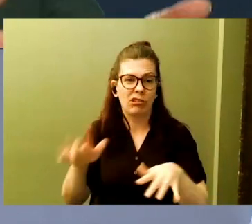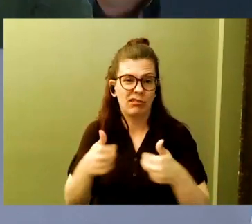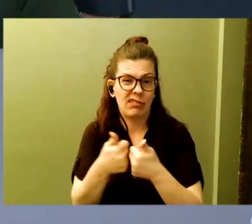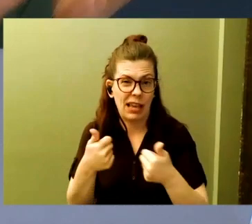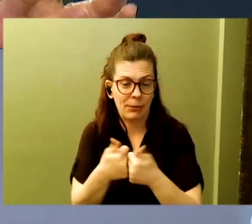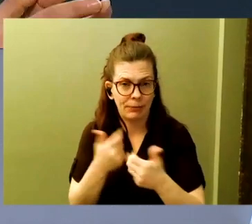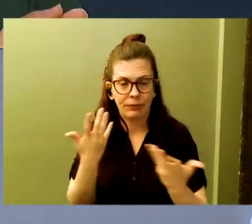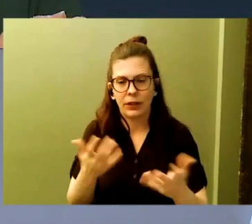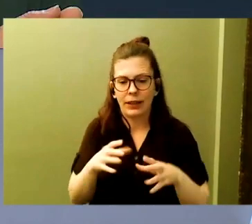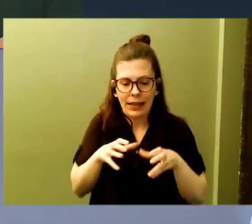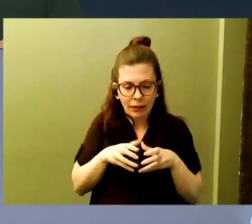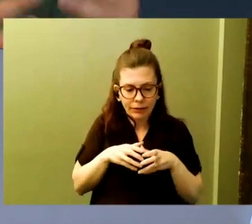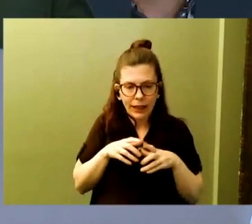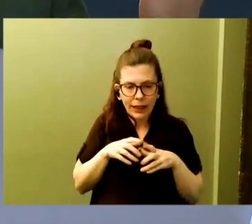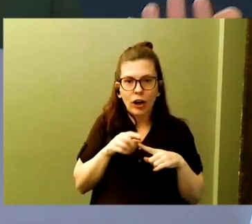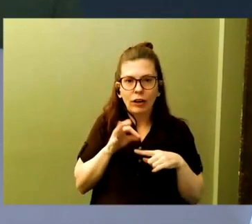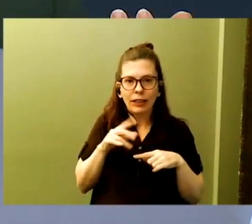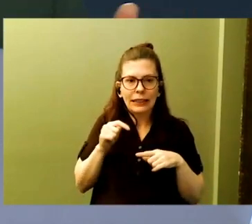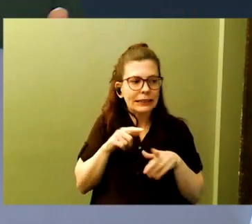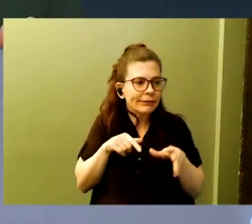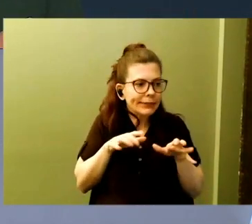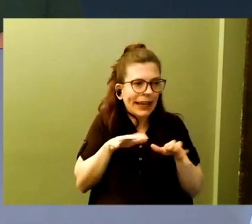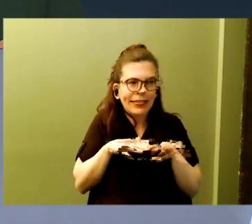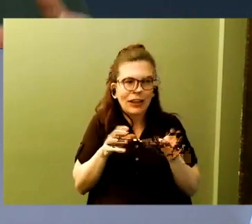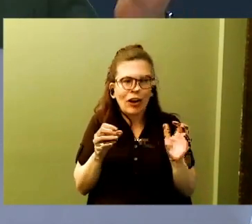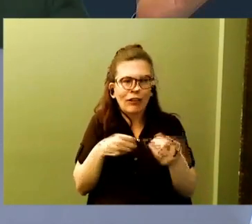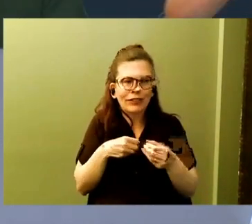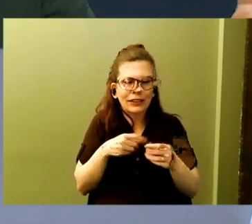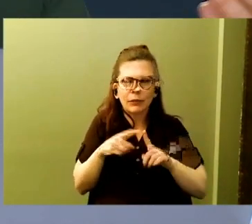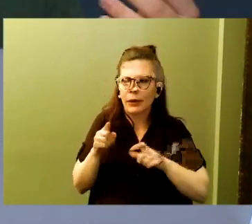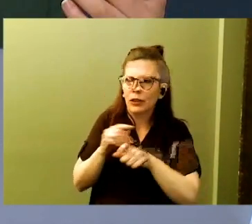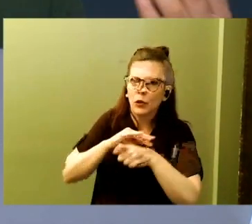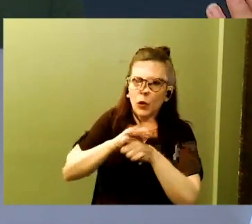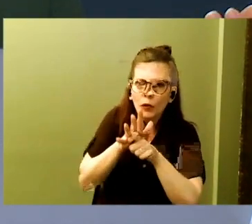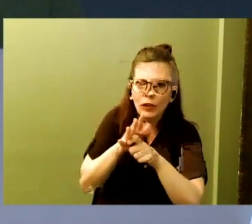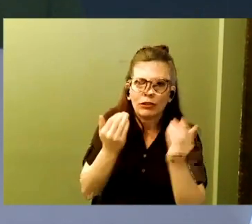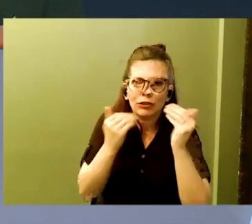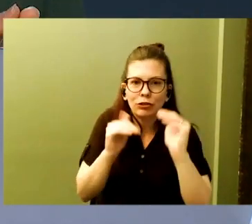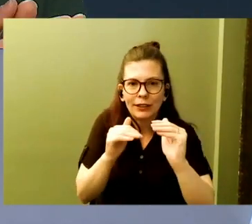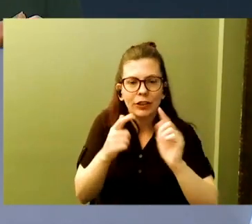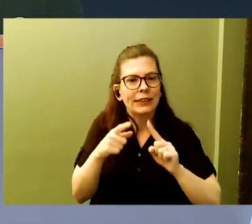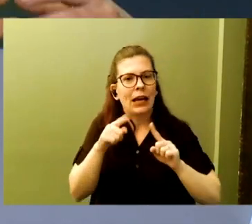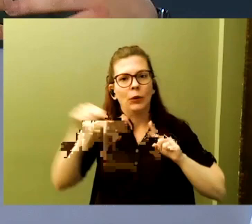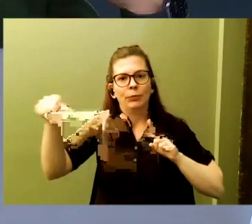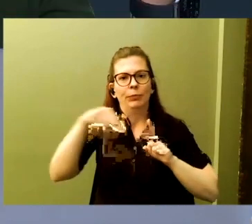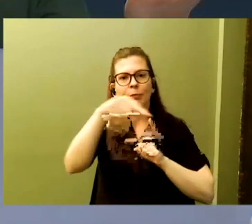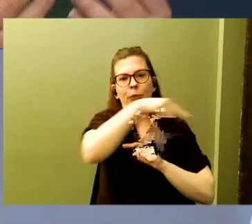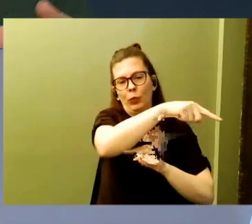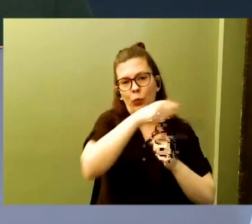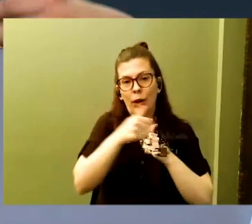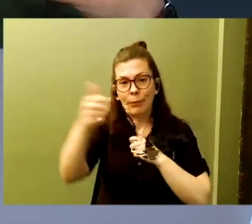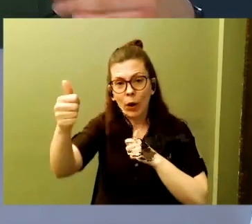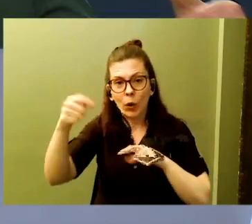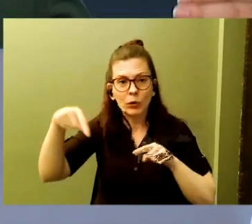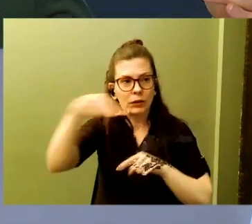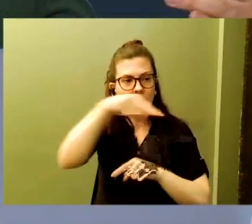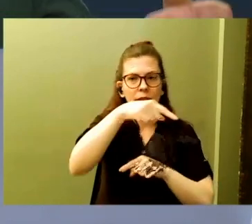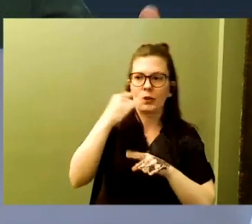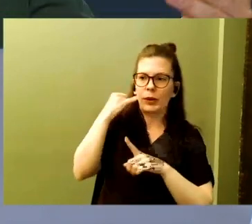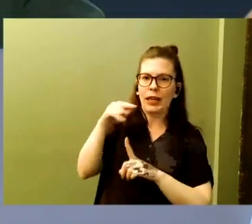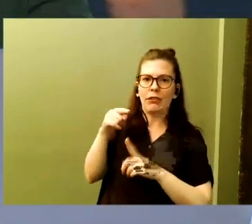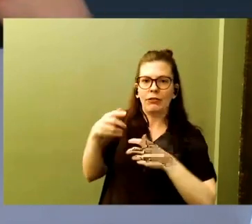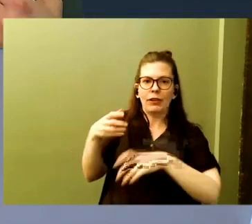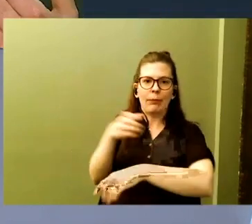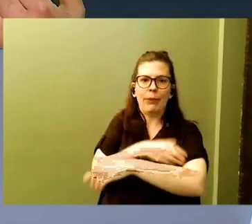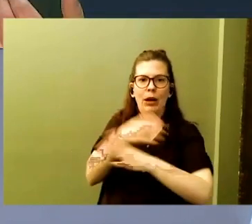like sitting in an office, but because of COVID restrictions, like everybody is distributed remotely. Yeah. And if there is like a power outage and those